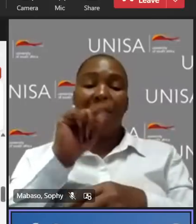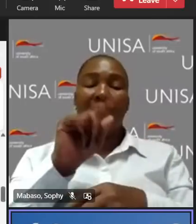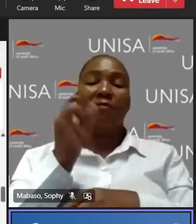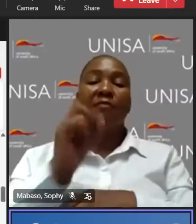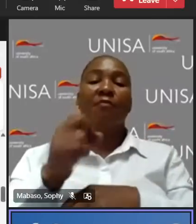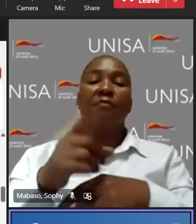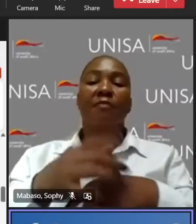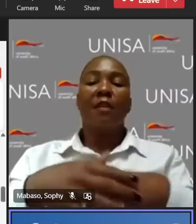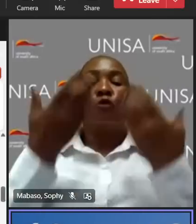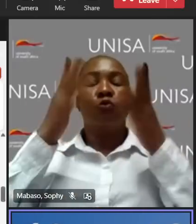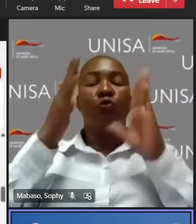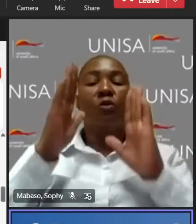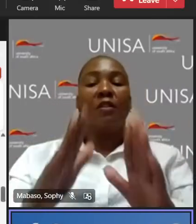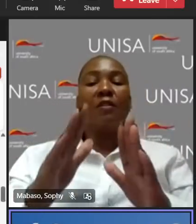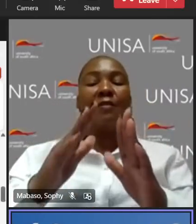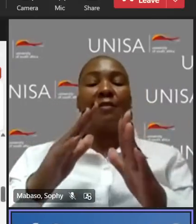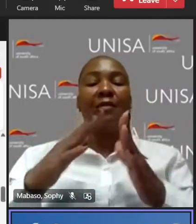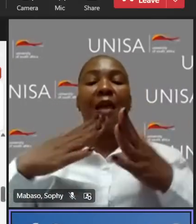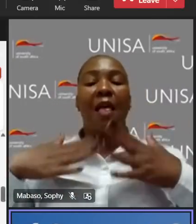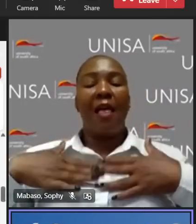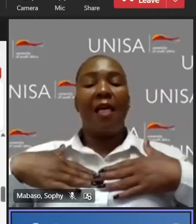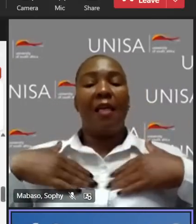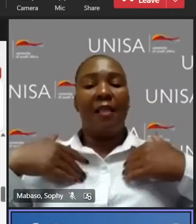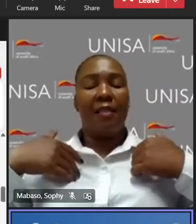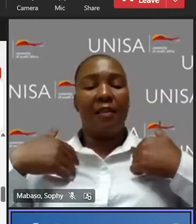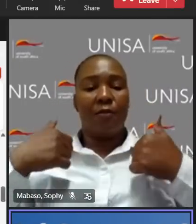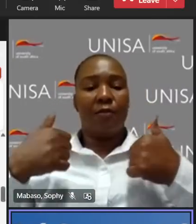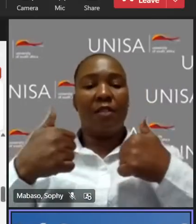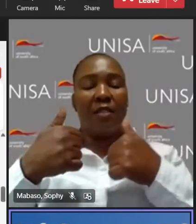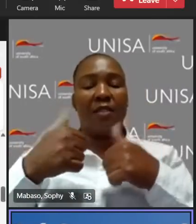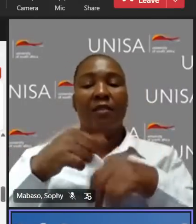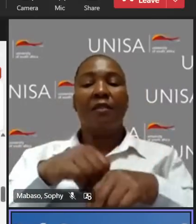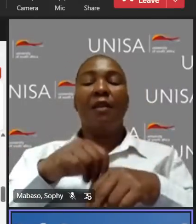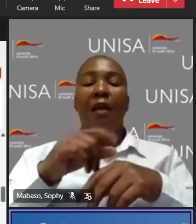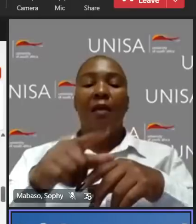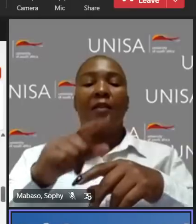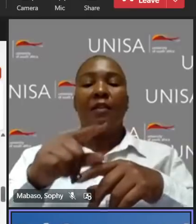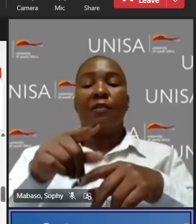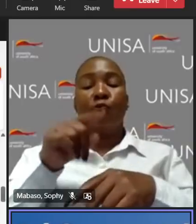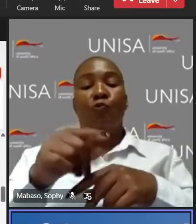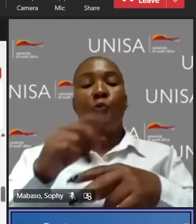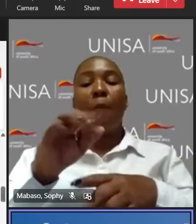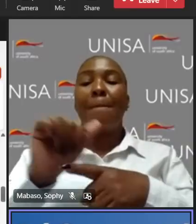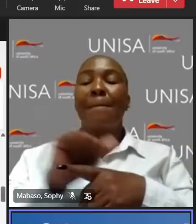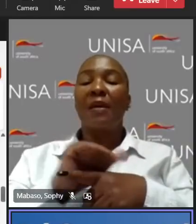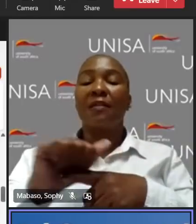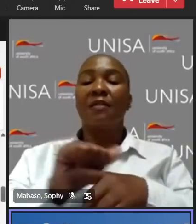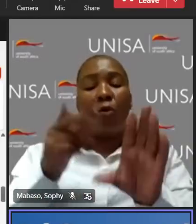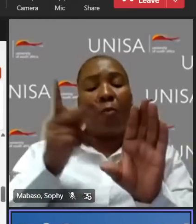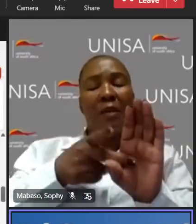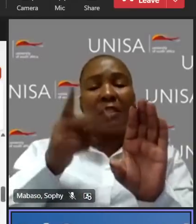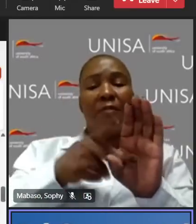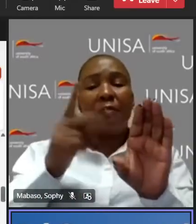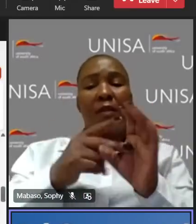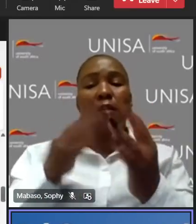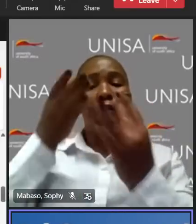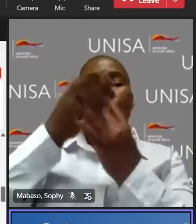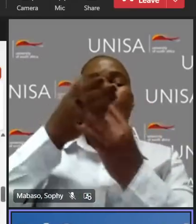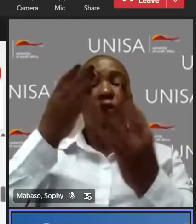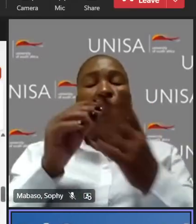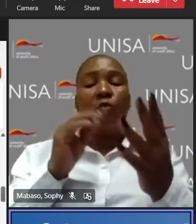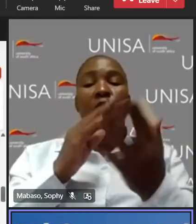is student health and wellness. And as you participate throughout your studies from